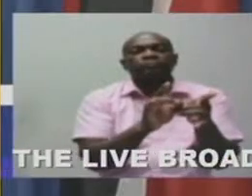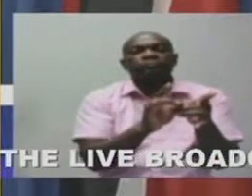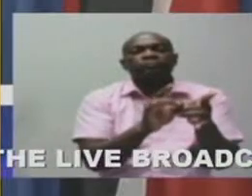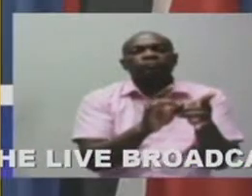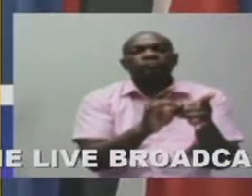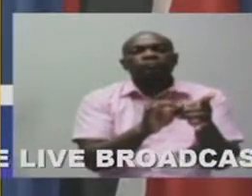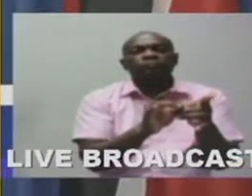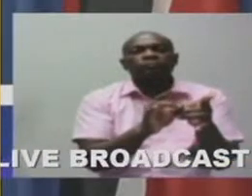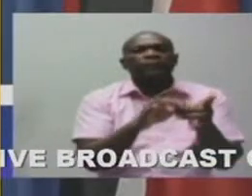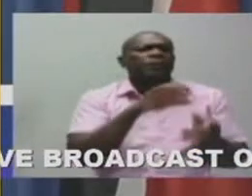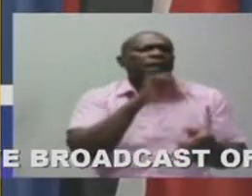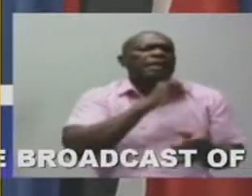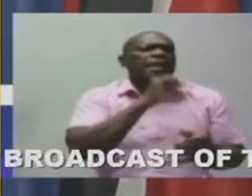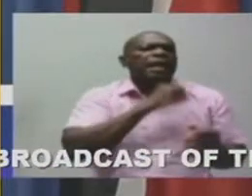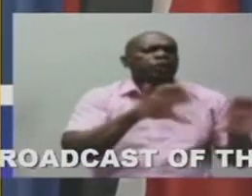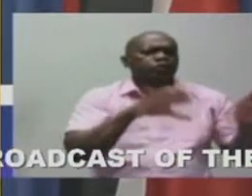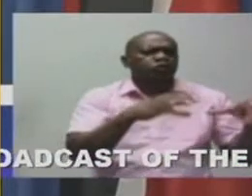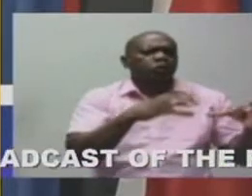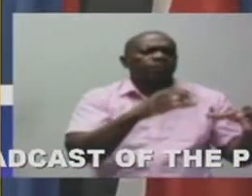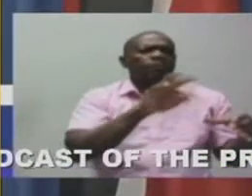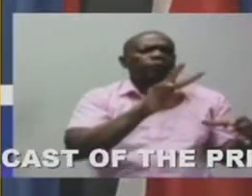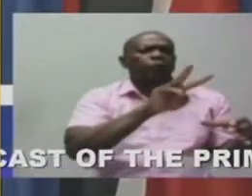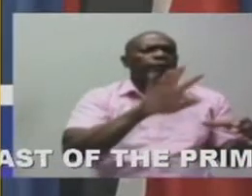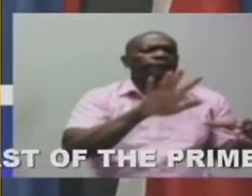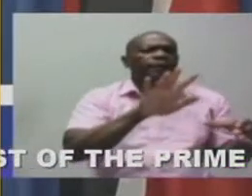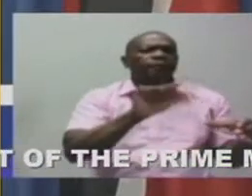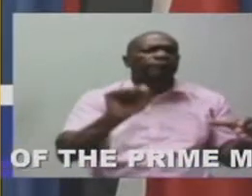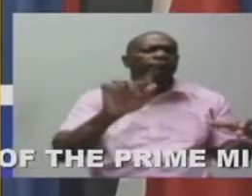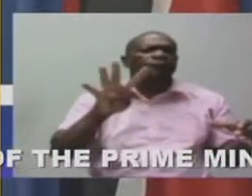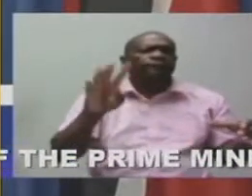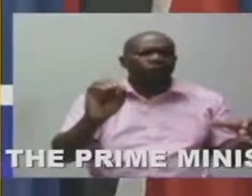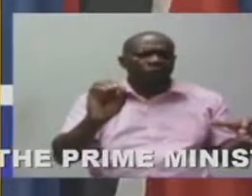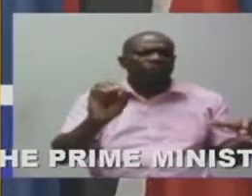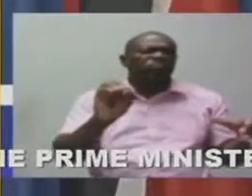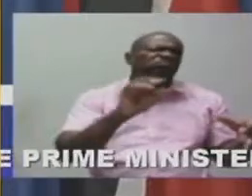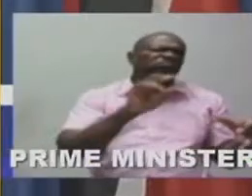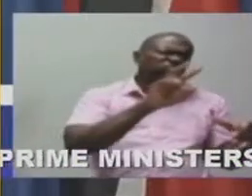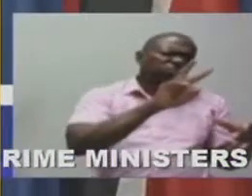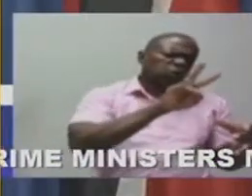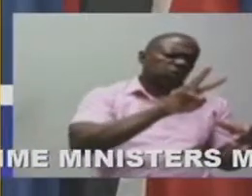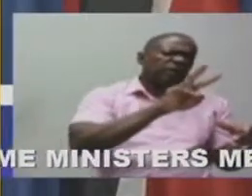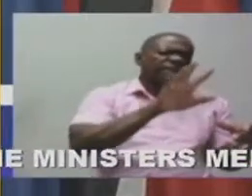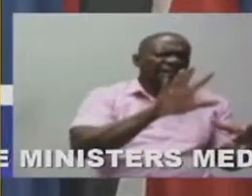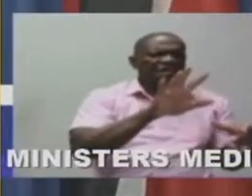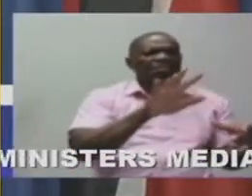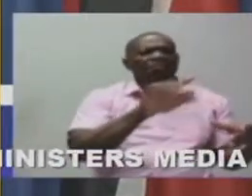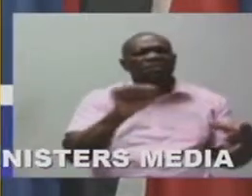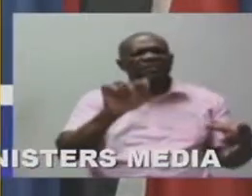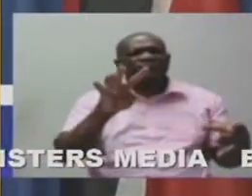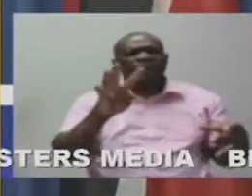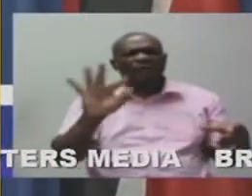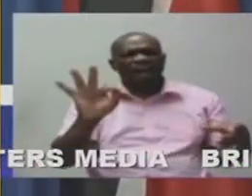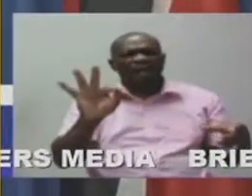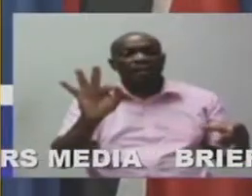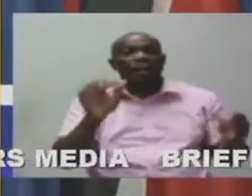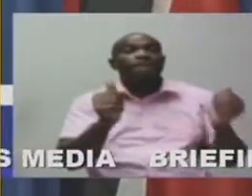between 25 and 40, 25 and 49. That's where most of